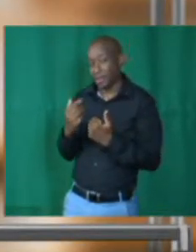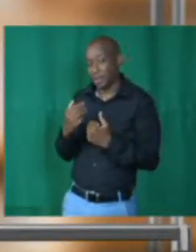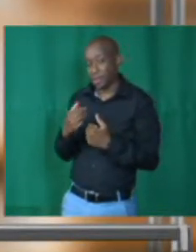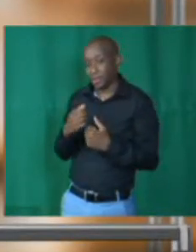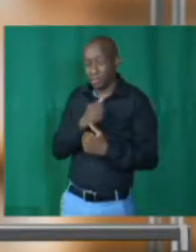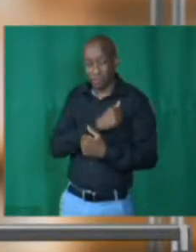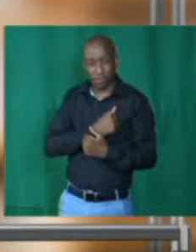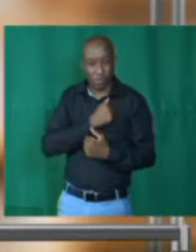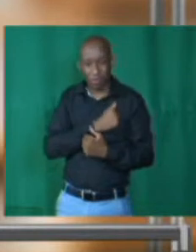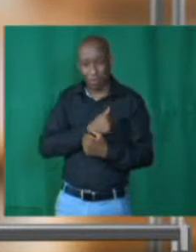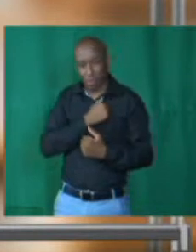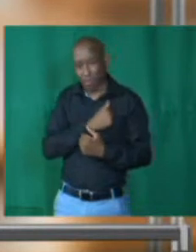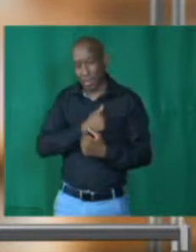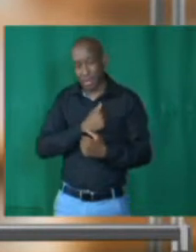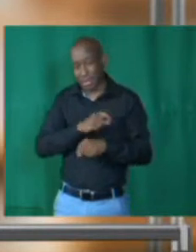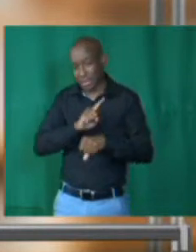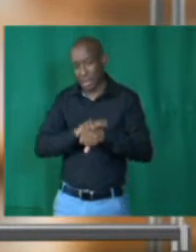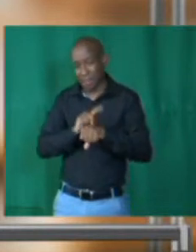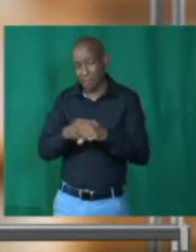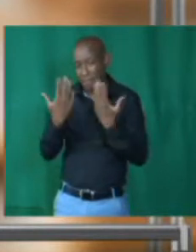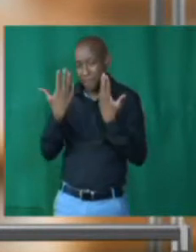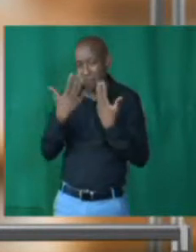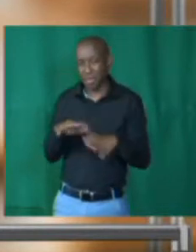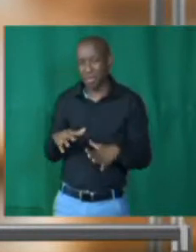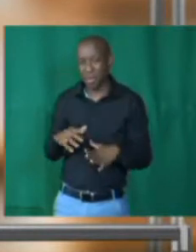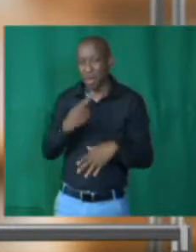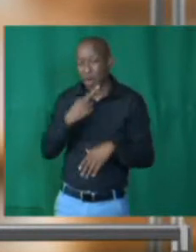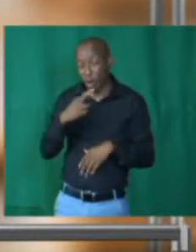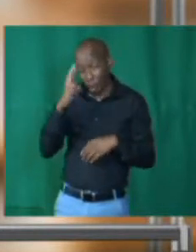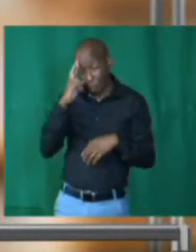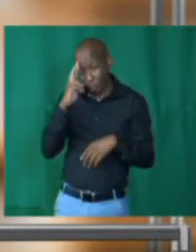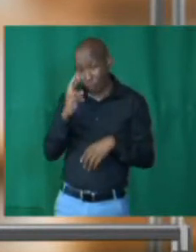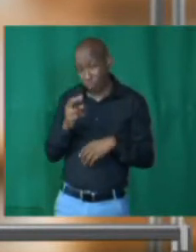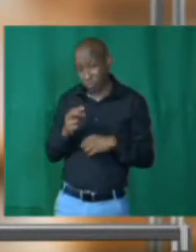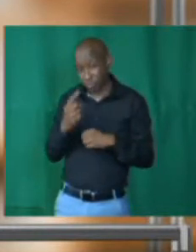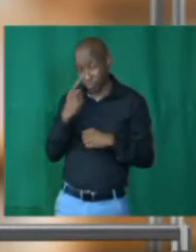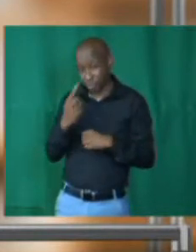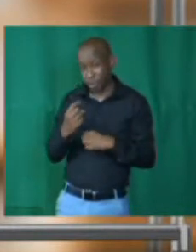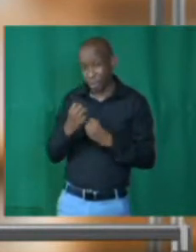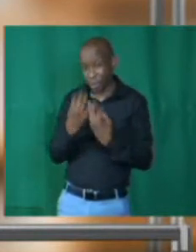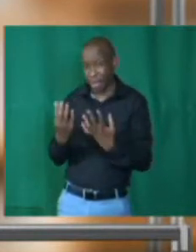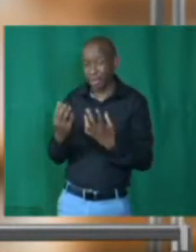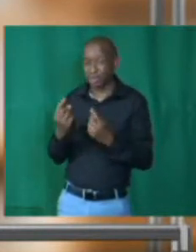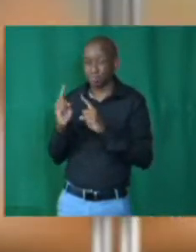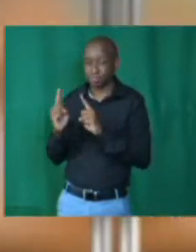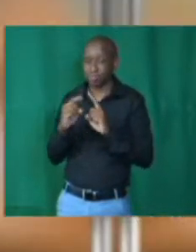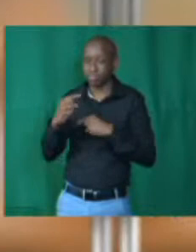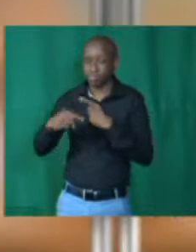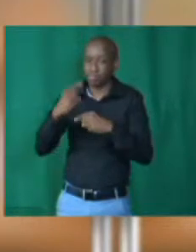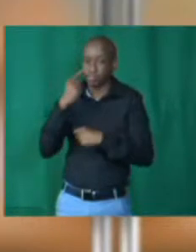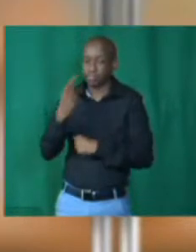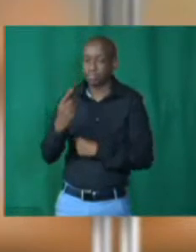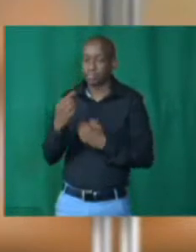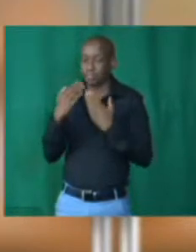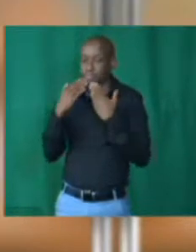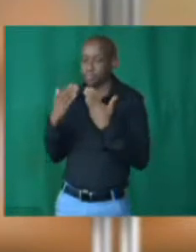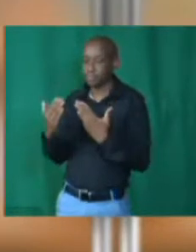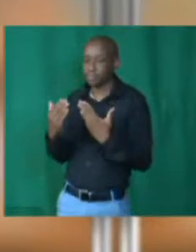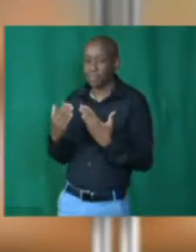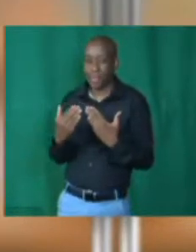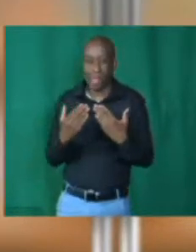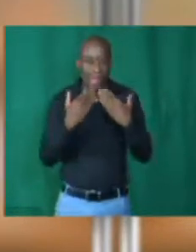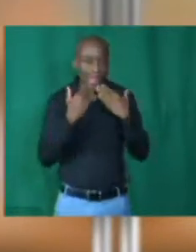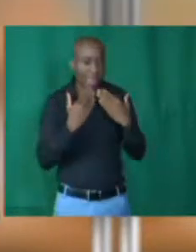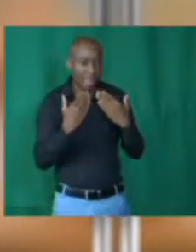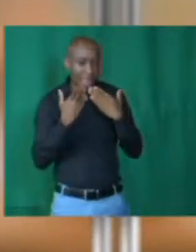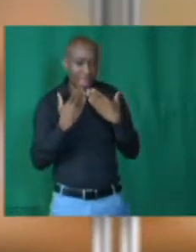sorry, like you said, we have actually run out of time. We hope to see you again for the mathematics class. Thank you. Okay,